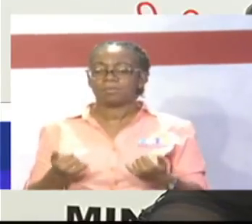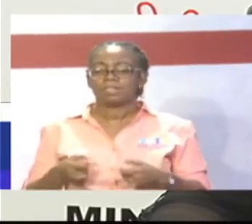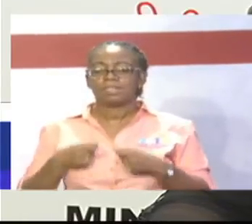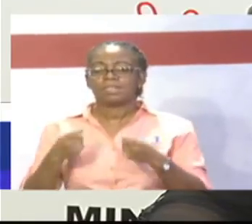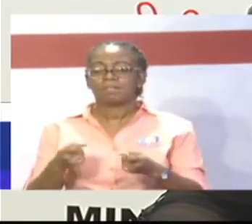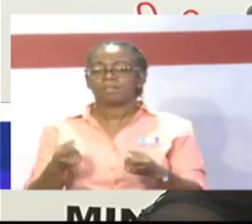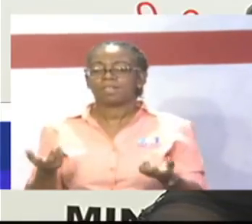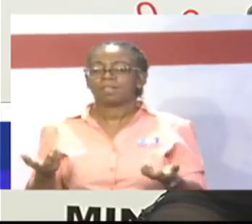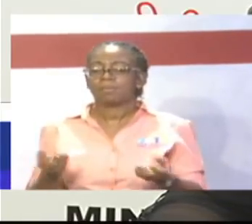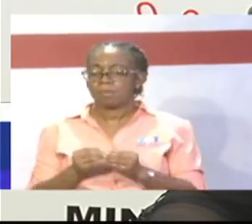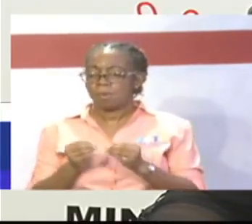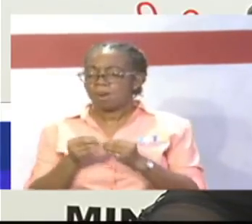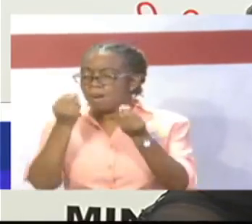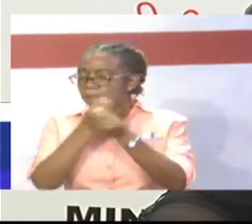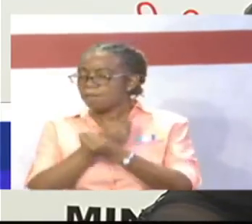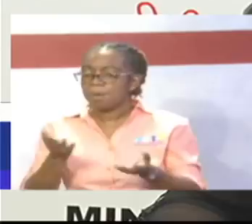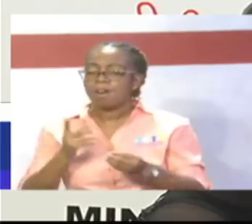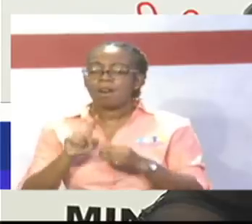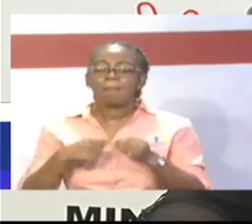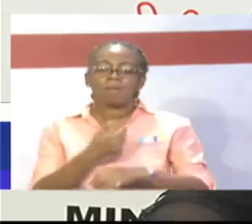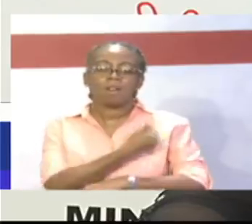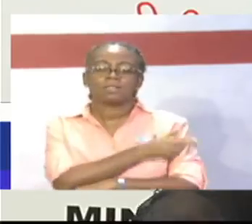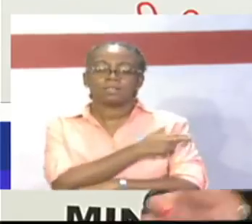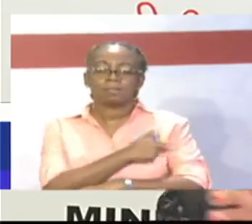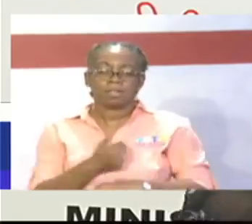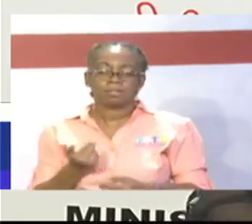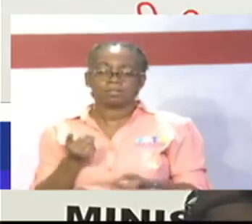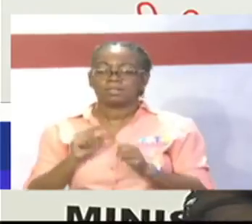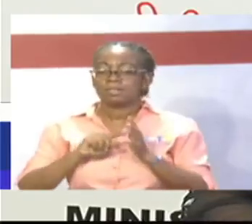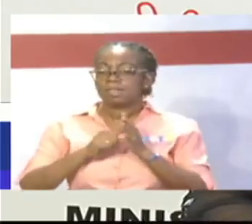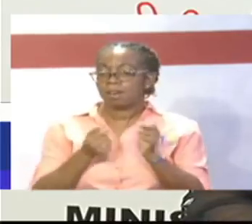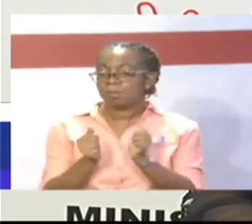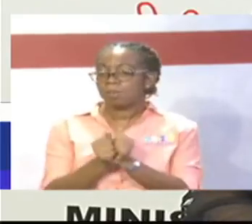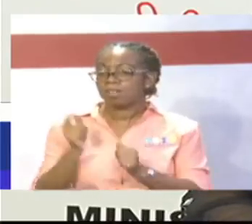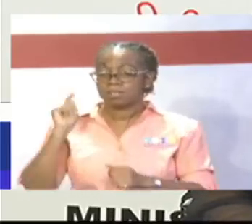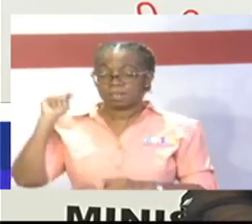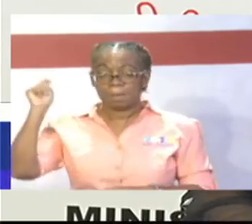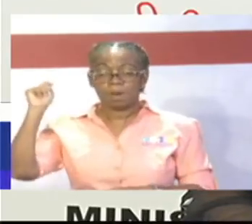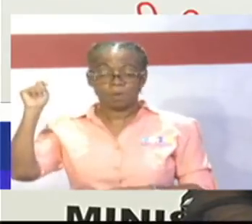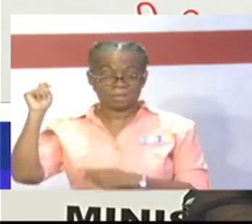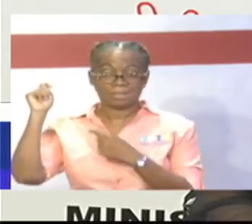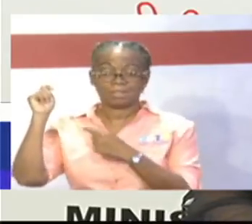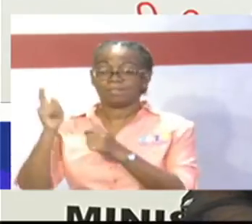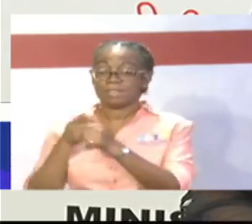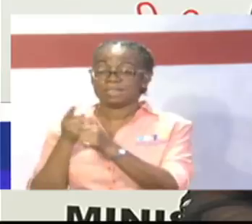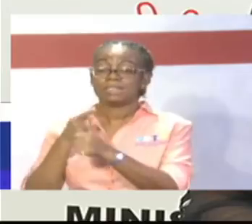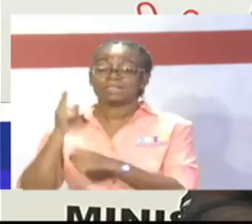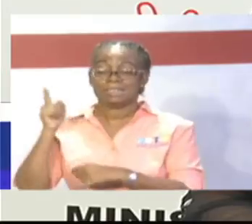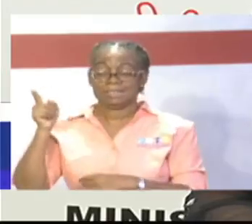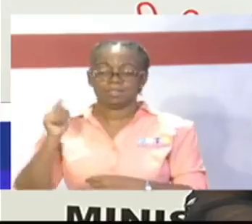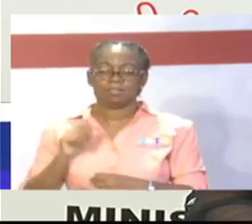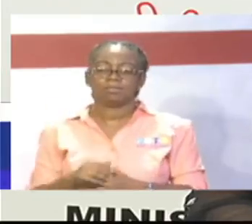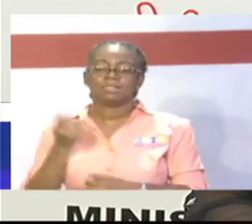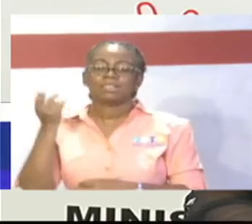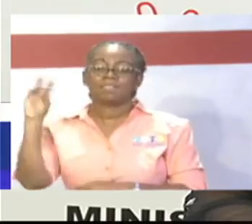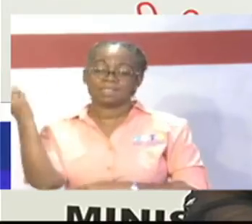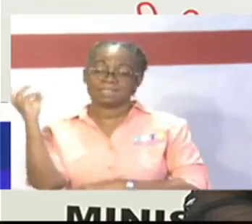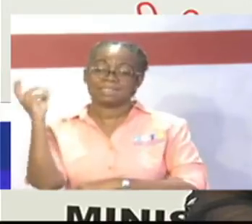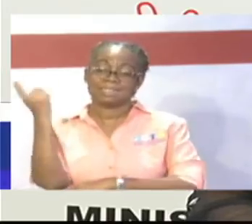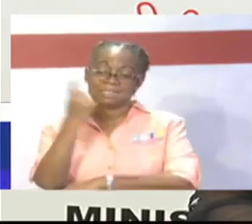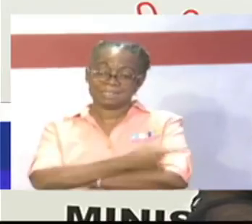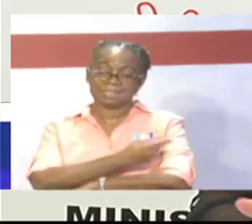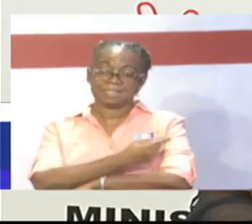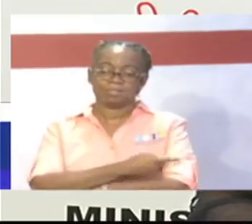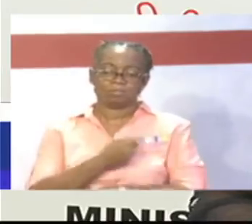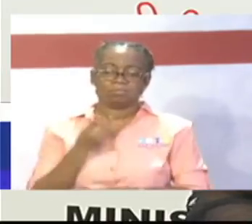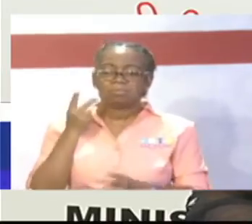the status at the hospitals in the parallel healthcare system, and I'll start with Tobago. Over the past 16 days, we noticed that